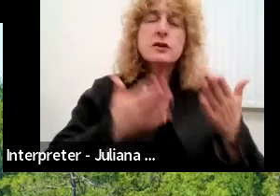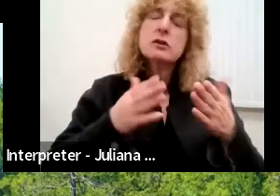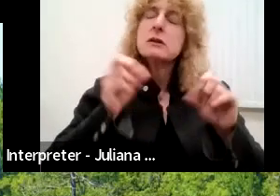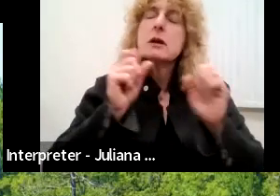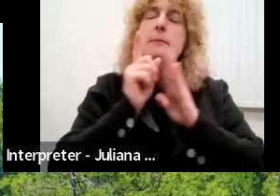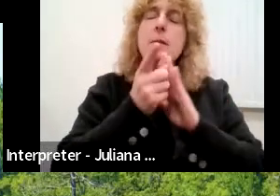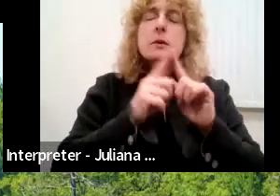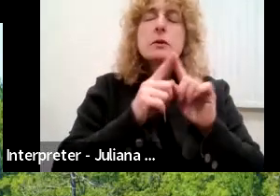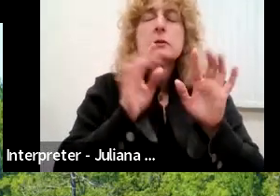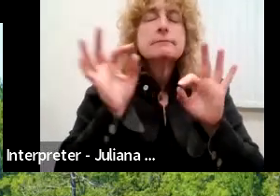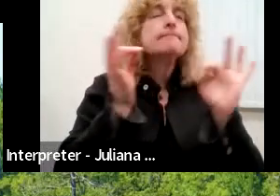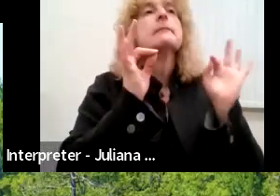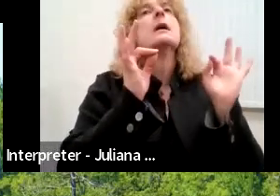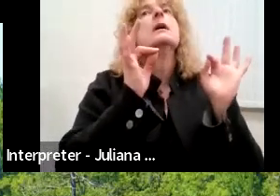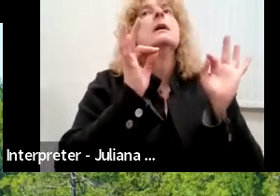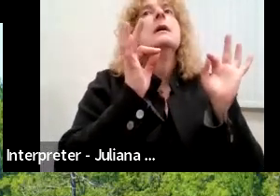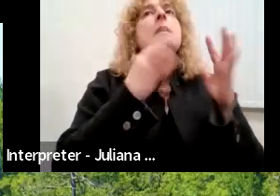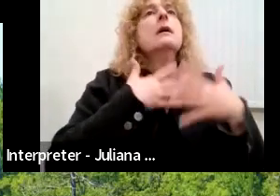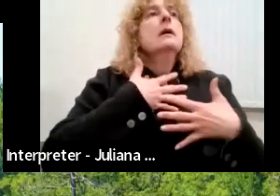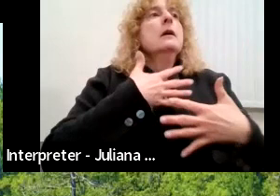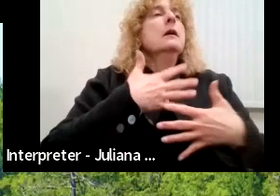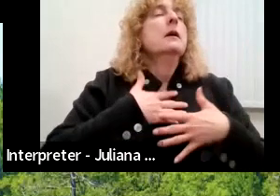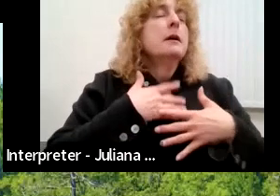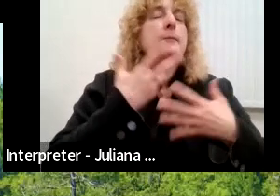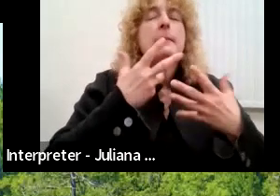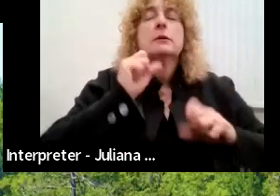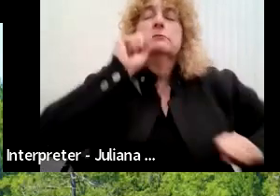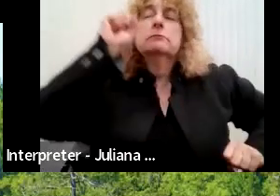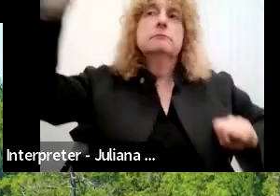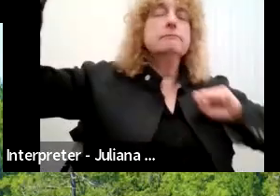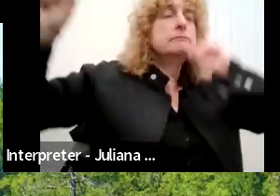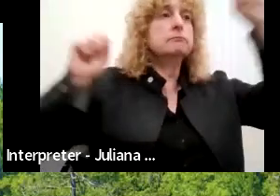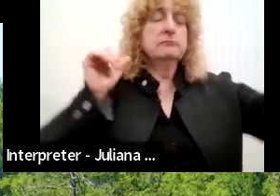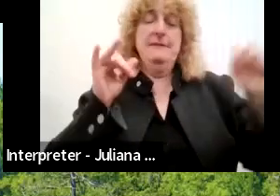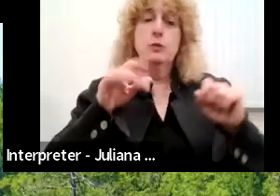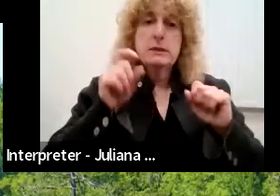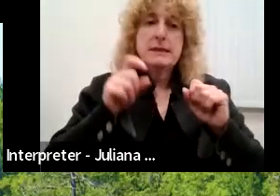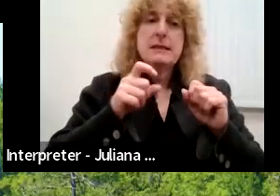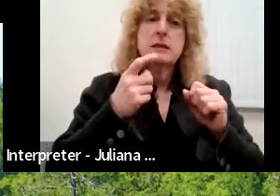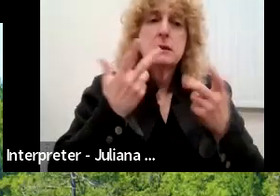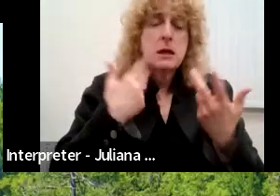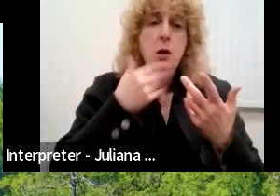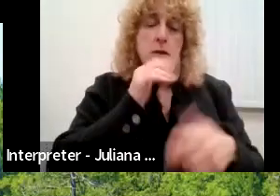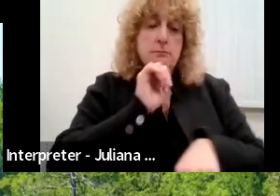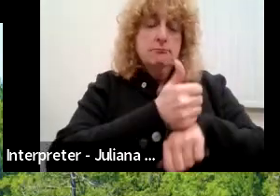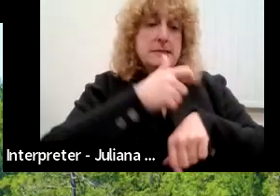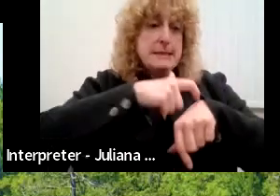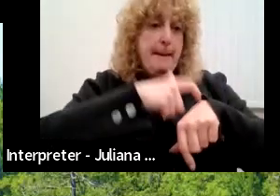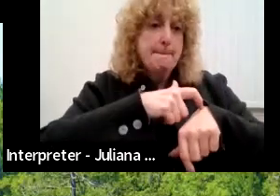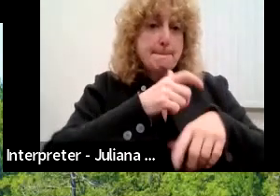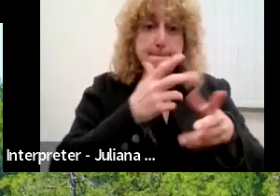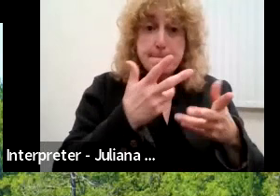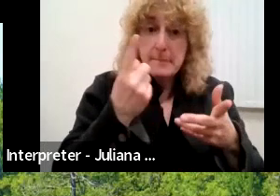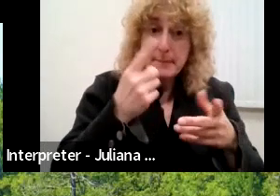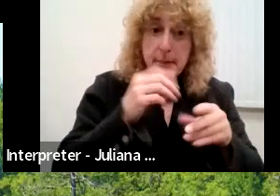away, breathe, stretch if you need to. I will set a timer. Was there something in the chat? I'm sorry, before